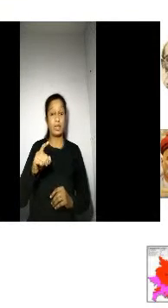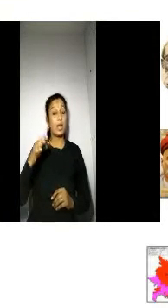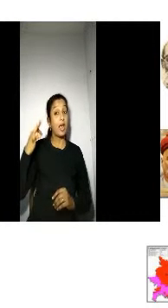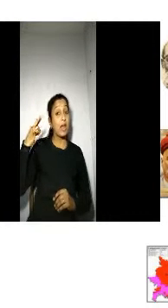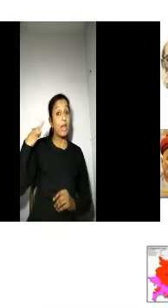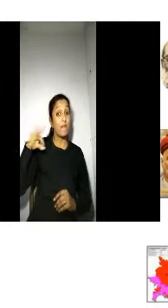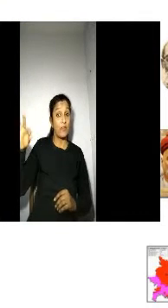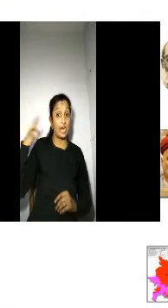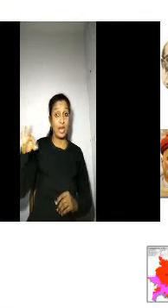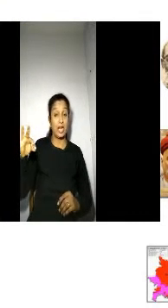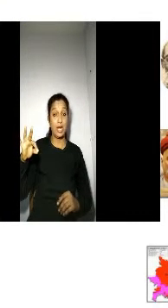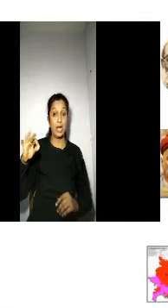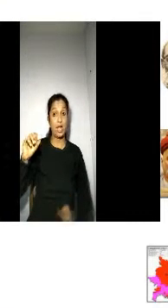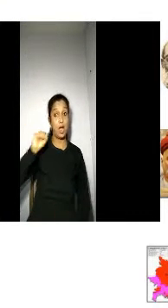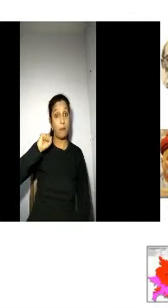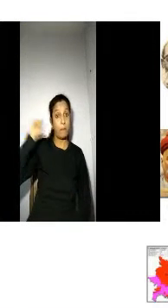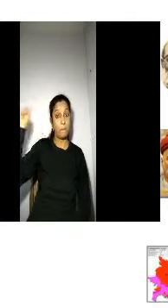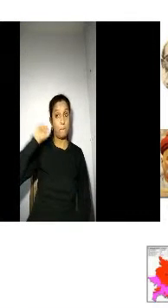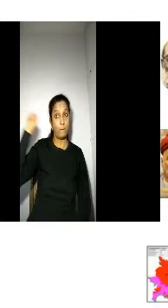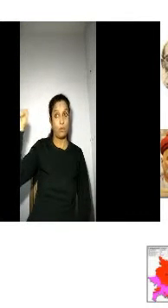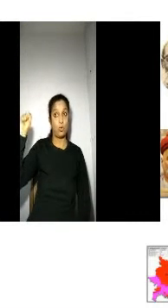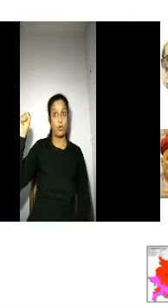Freedom Movement.